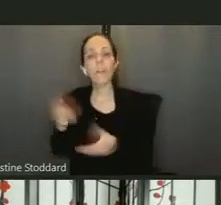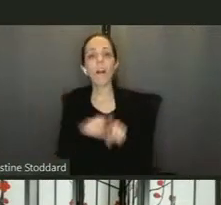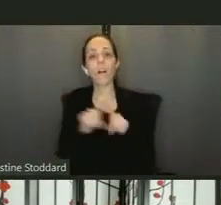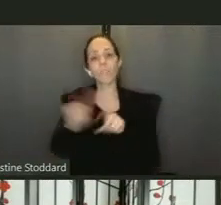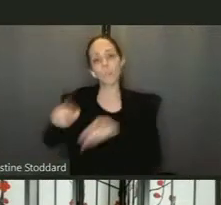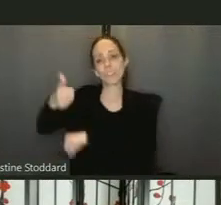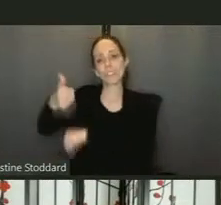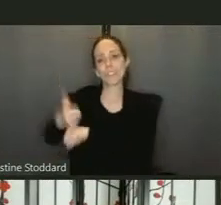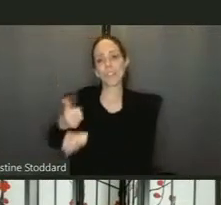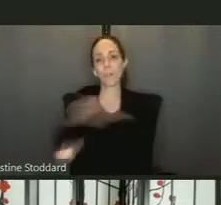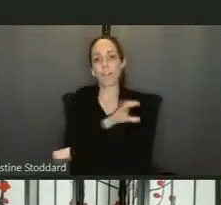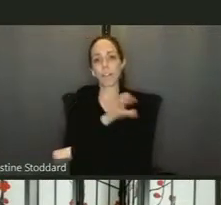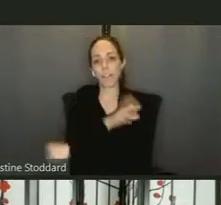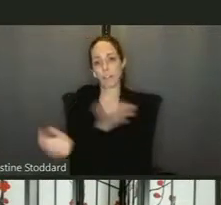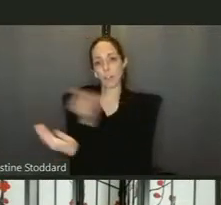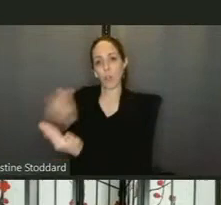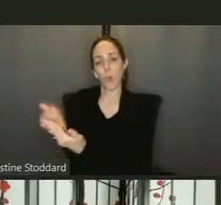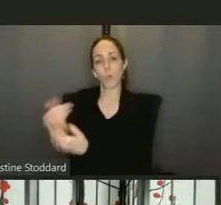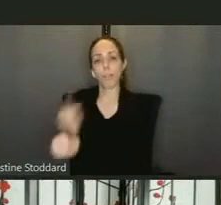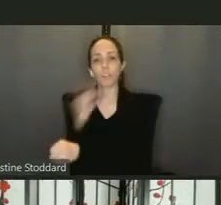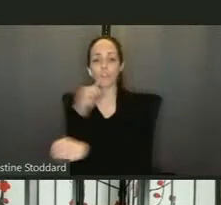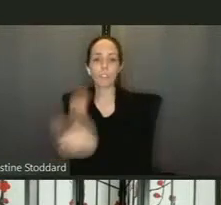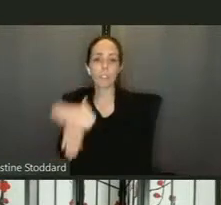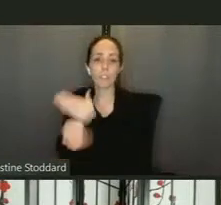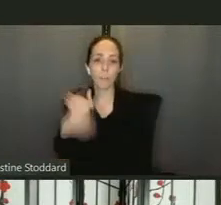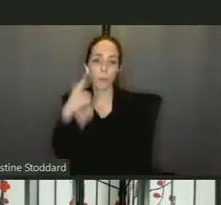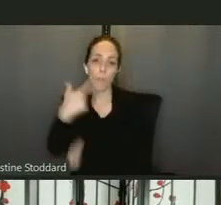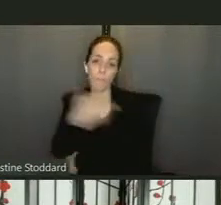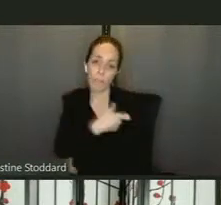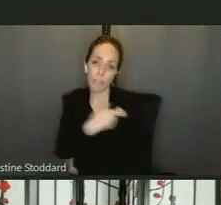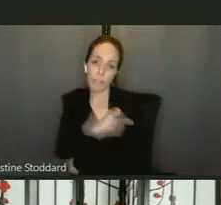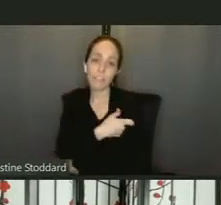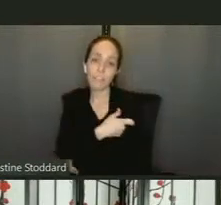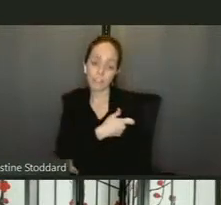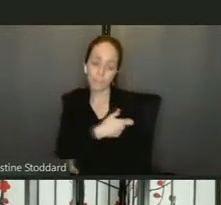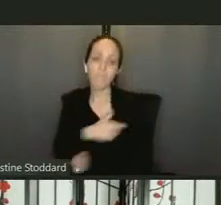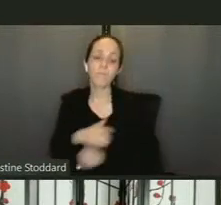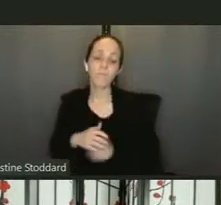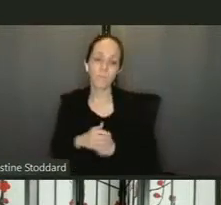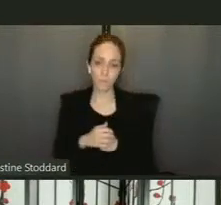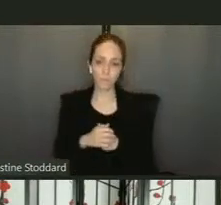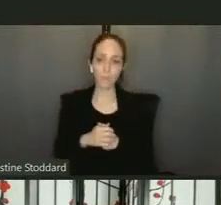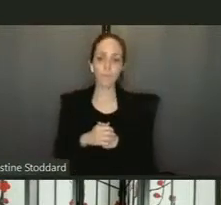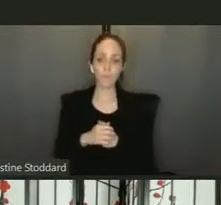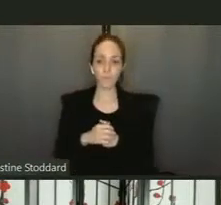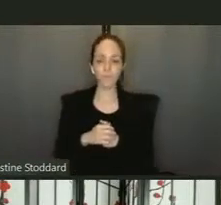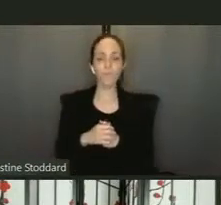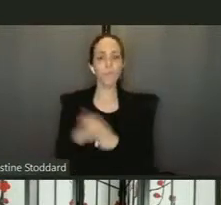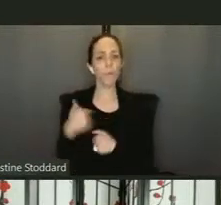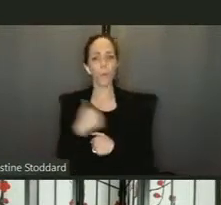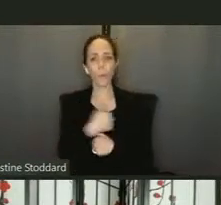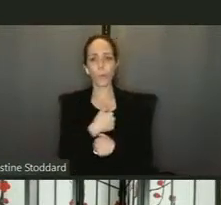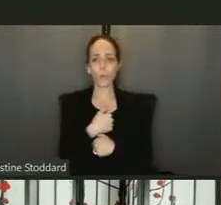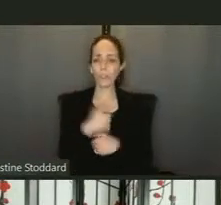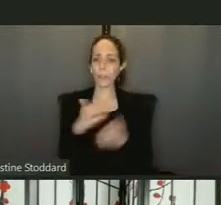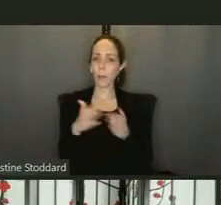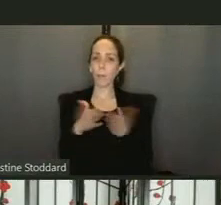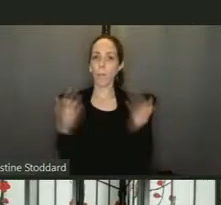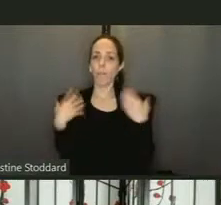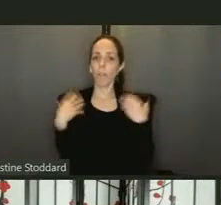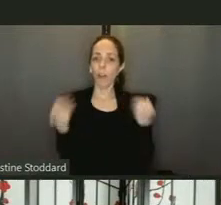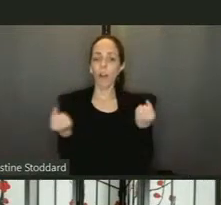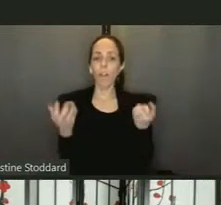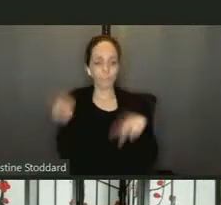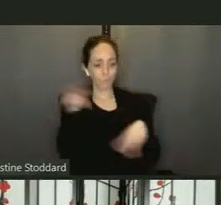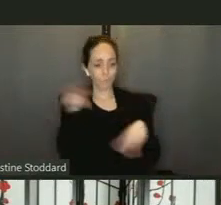of the things that we're starting to look at right now to understand where we in public health at the county need to step in and make sure there's an option for